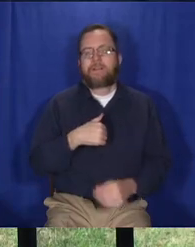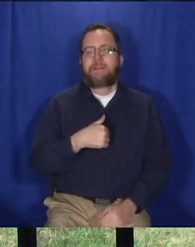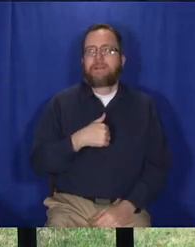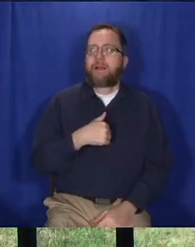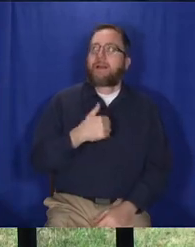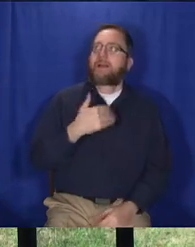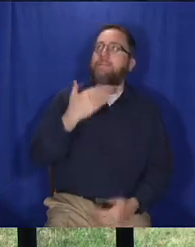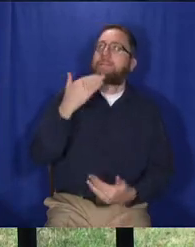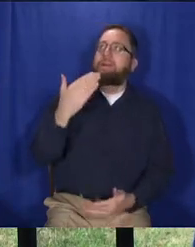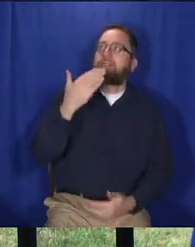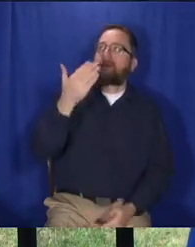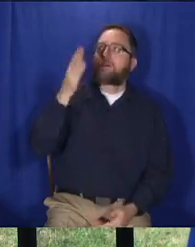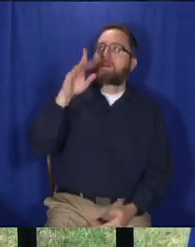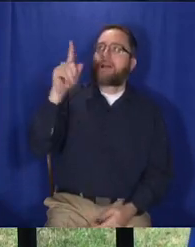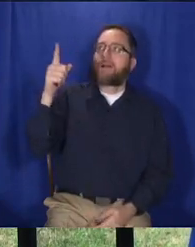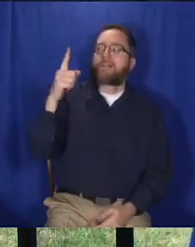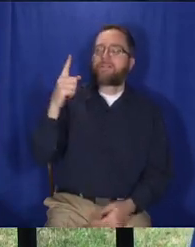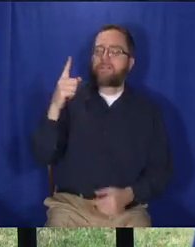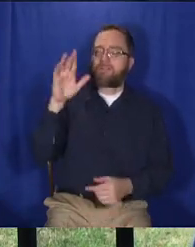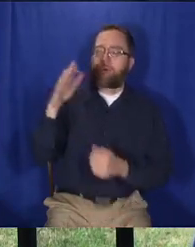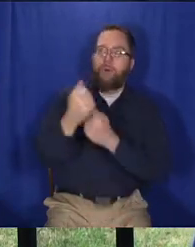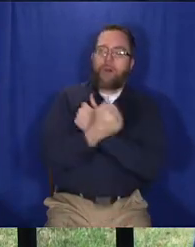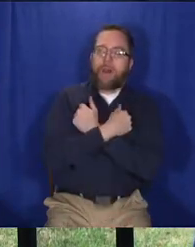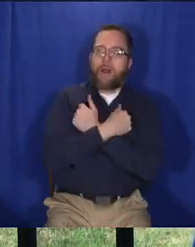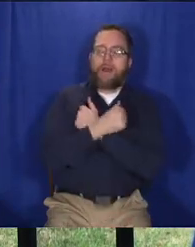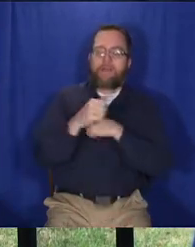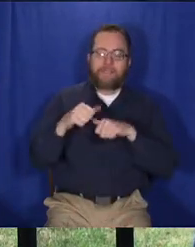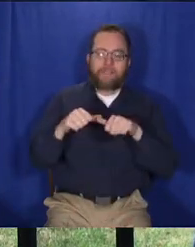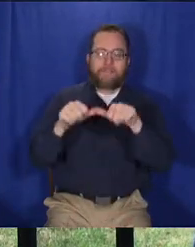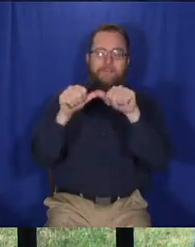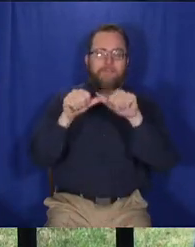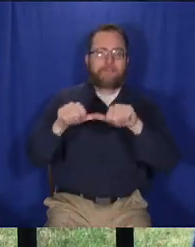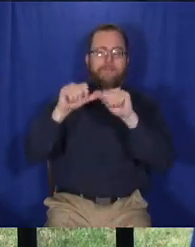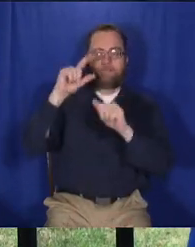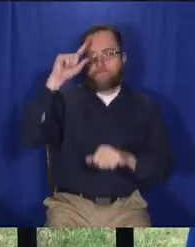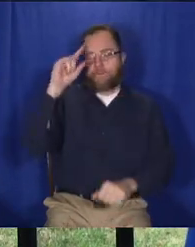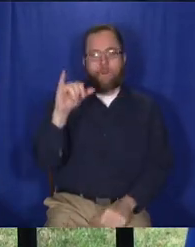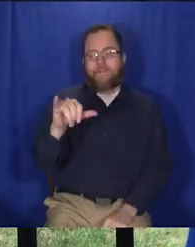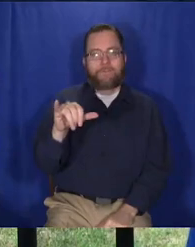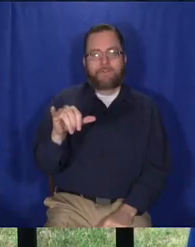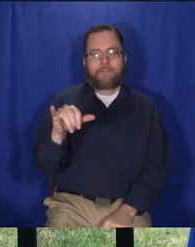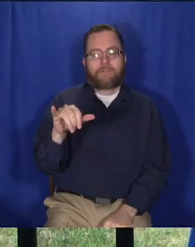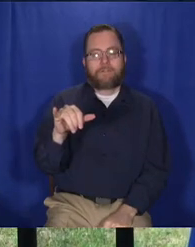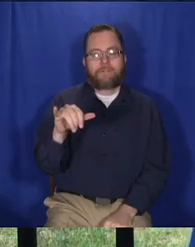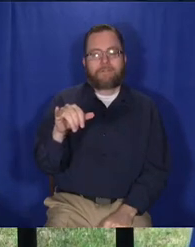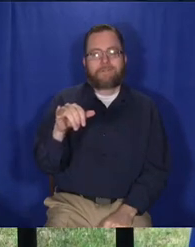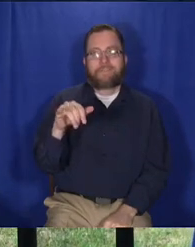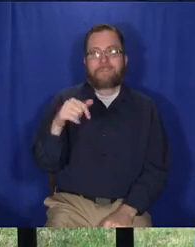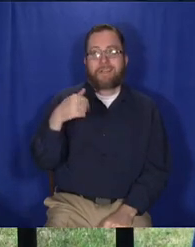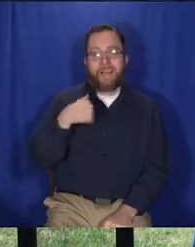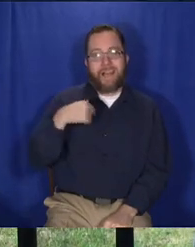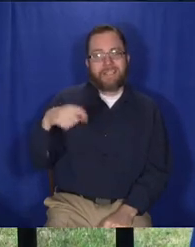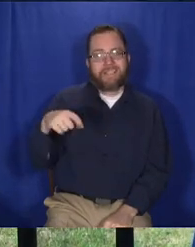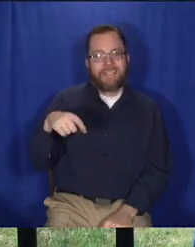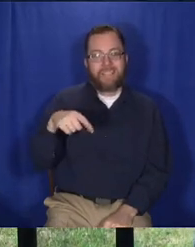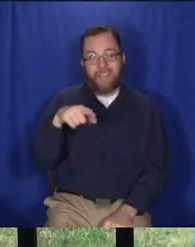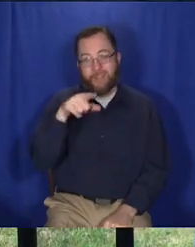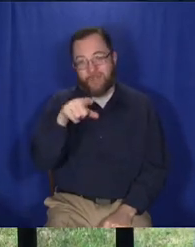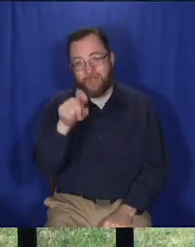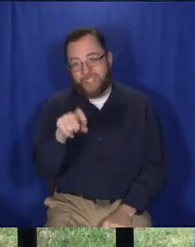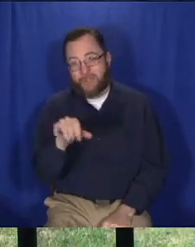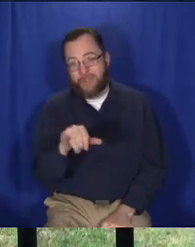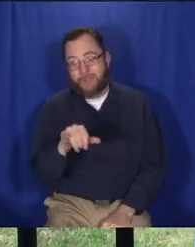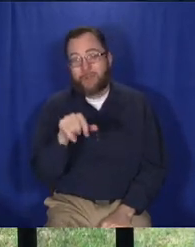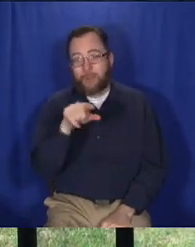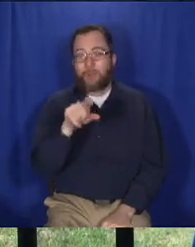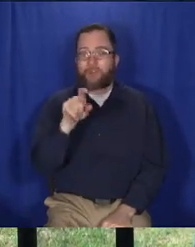faithful, for his steadfast love endures forever. And I need that, and you certainly need that. And that should encourage your